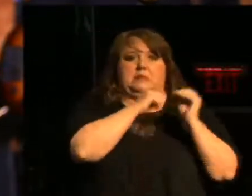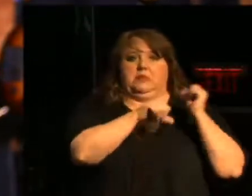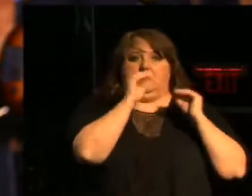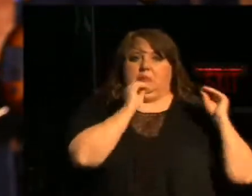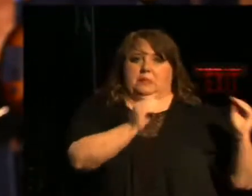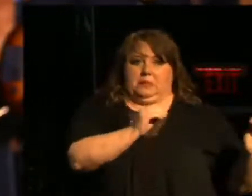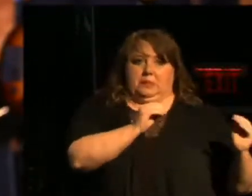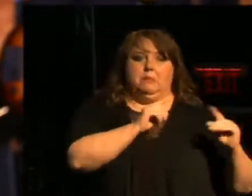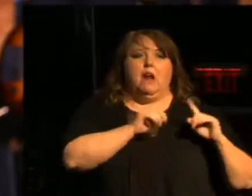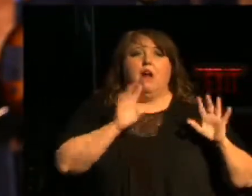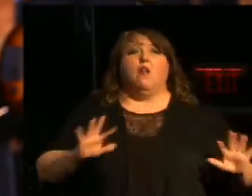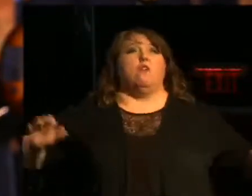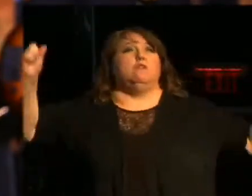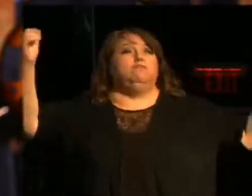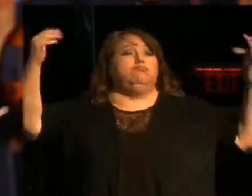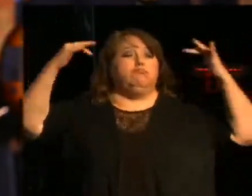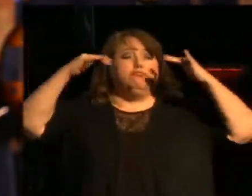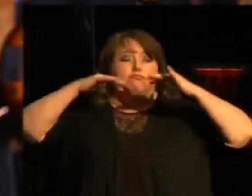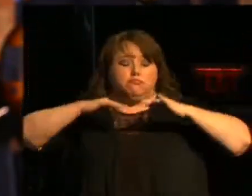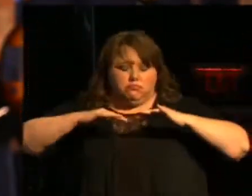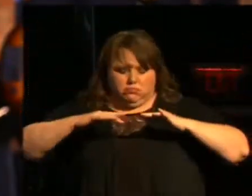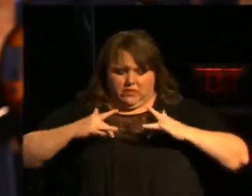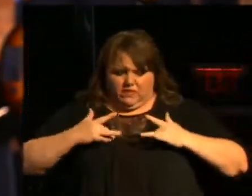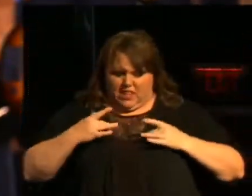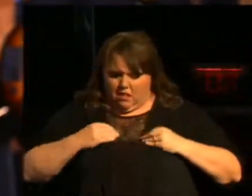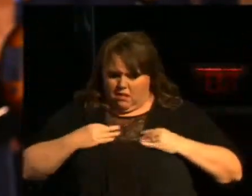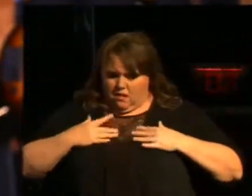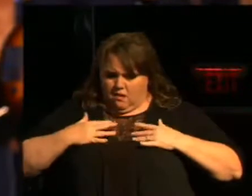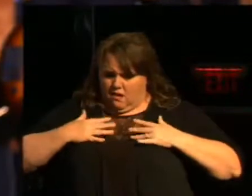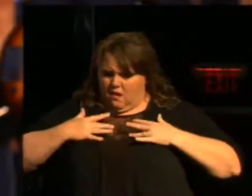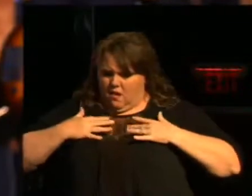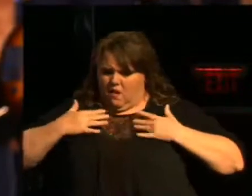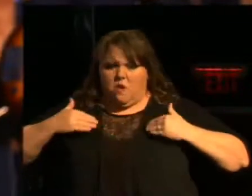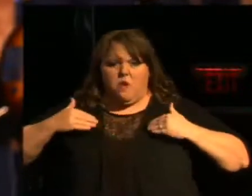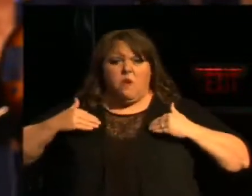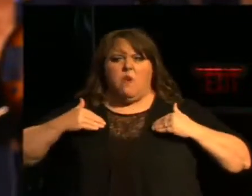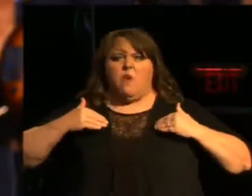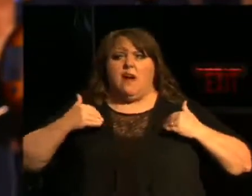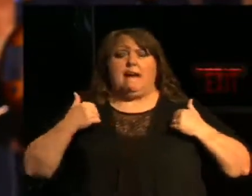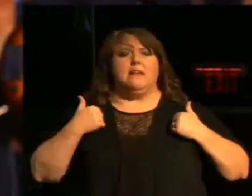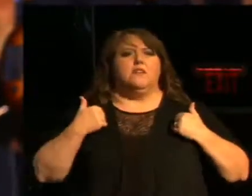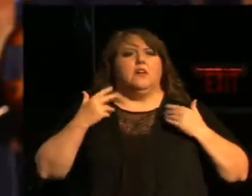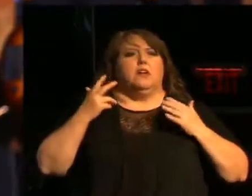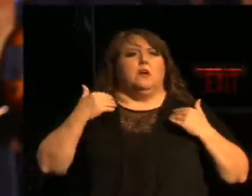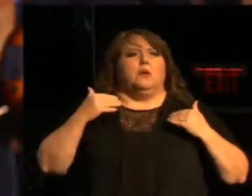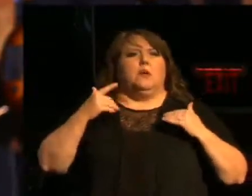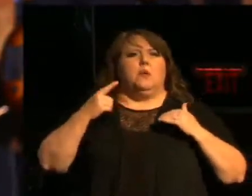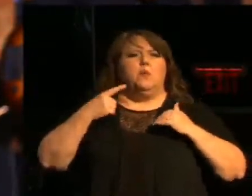2 Chronicles 7:14. It goes like this. It says, if my people,